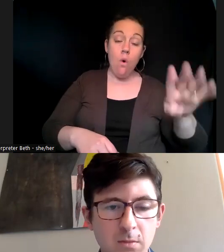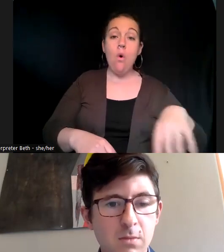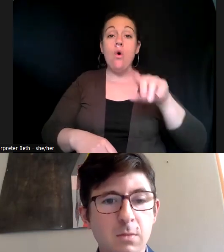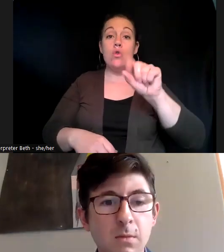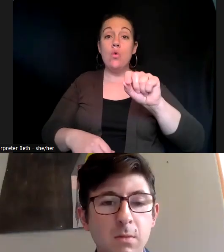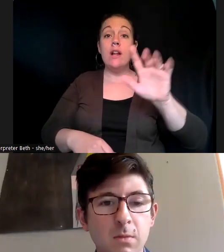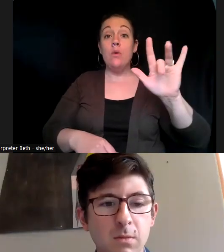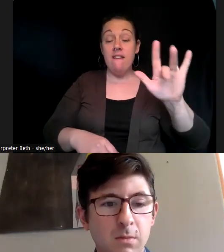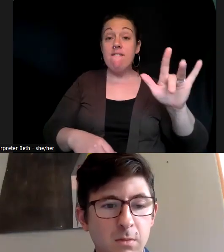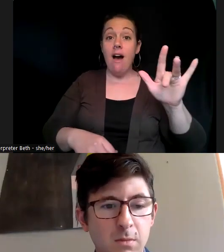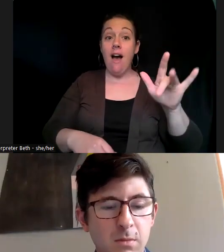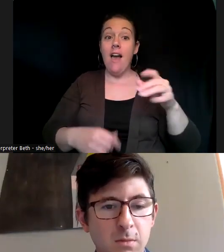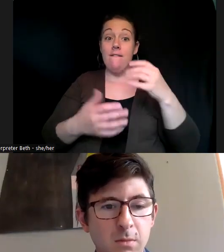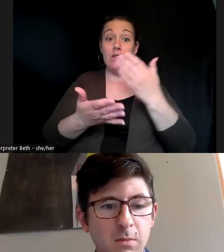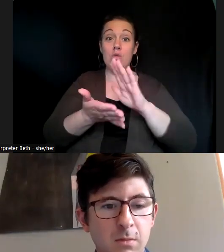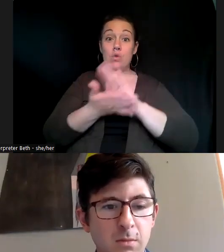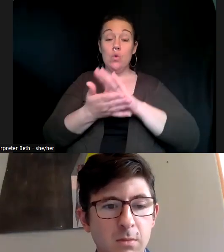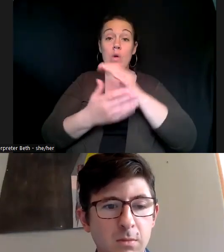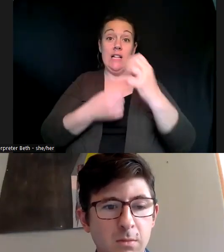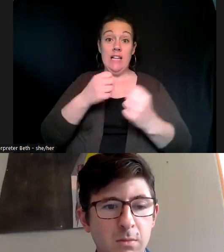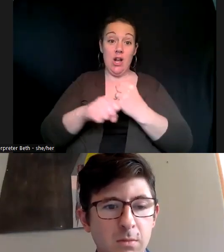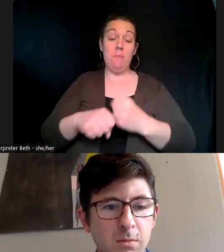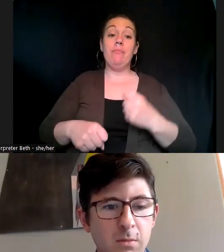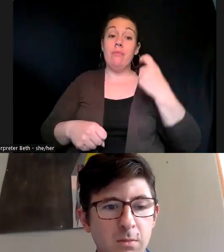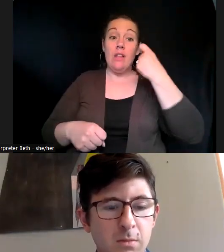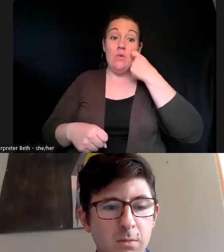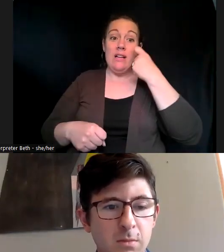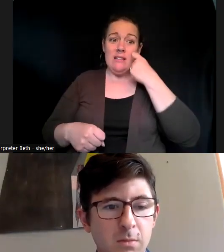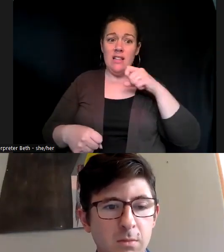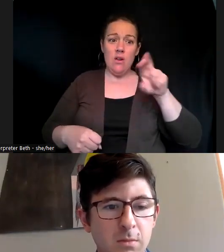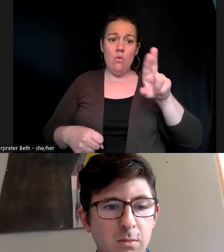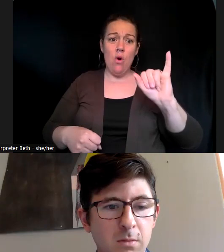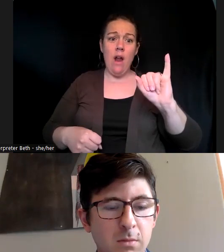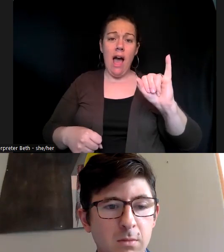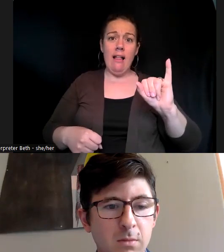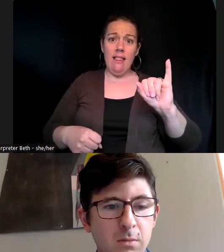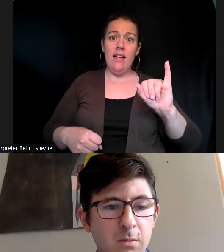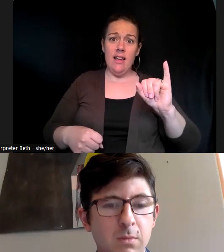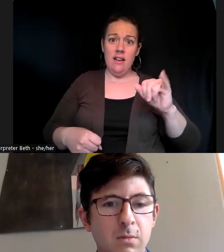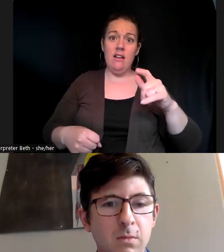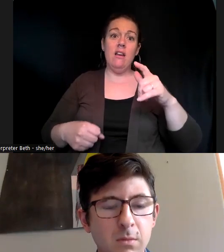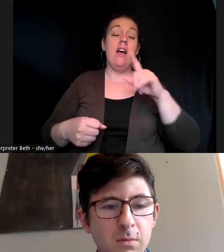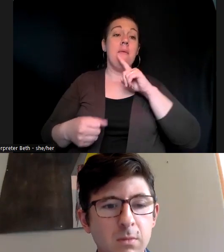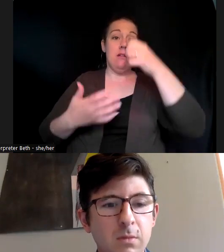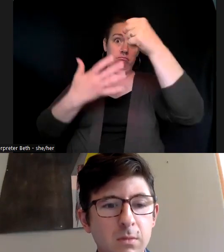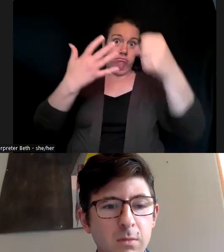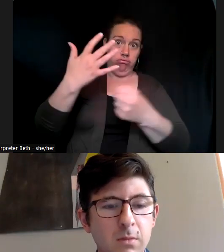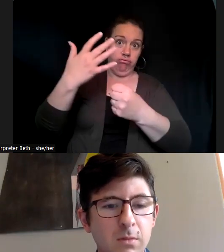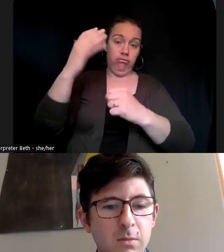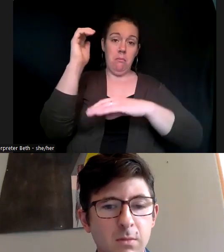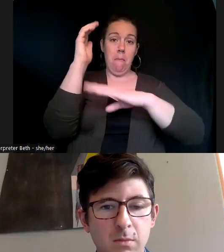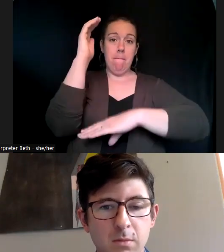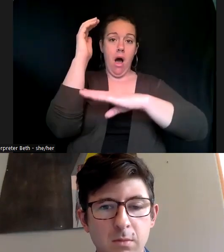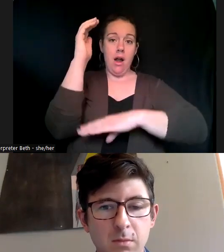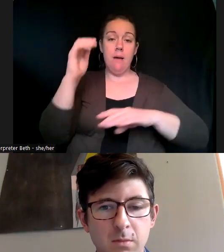out with their report, and it's sad to say that Rhode Island ranks in the bottom 5 on how ESSER dollars have been spent.